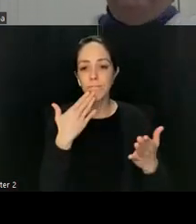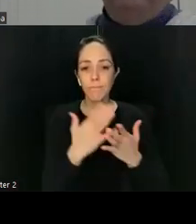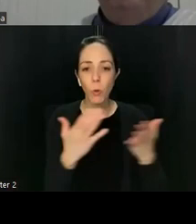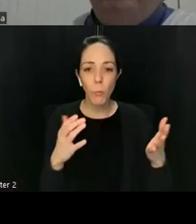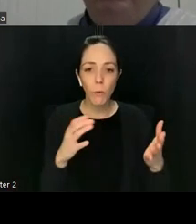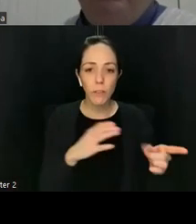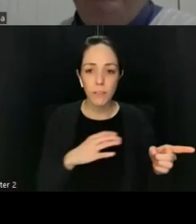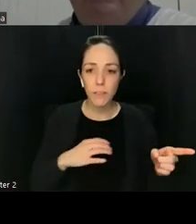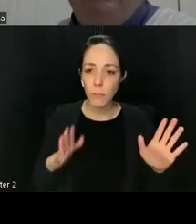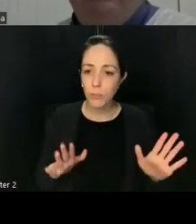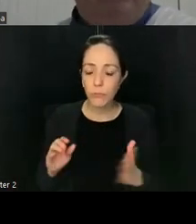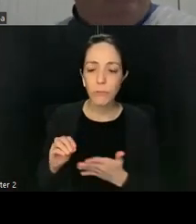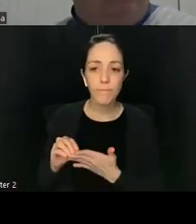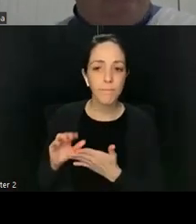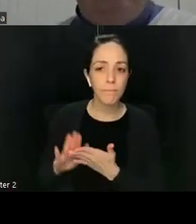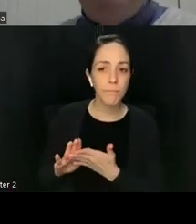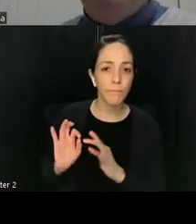I got all that. Yep.